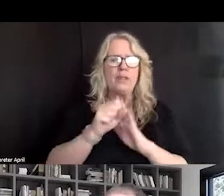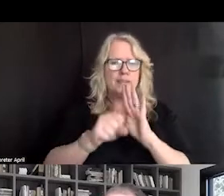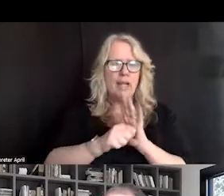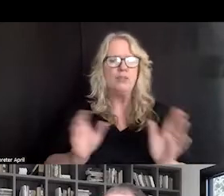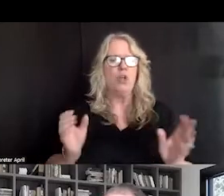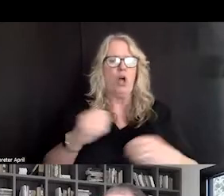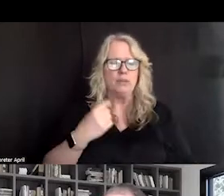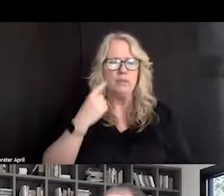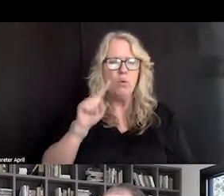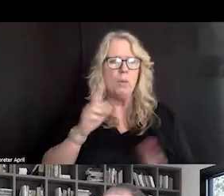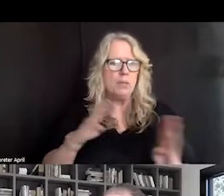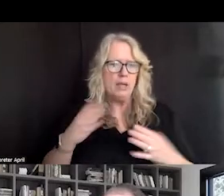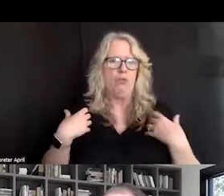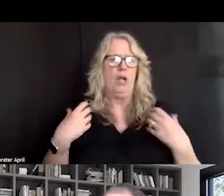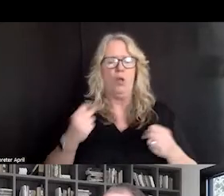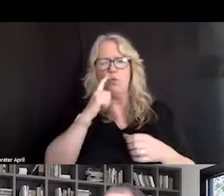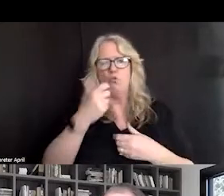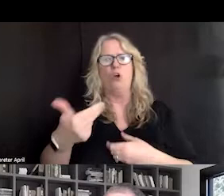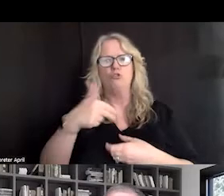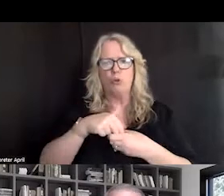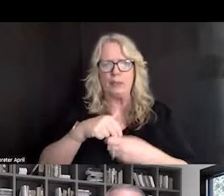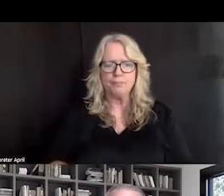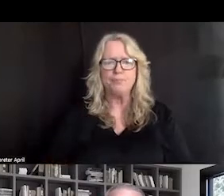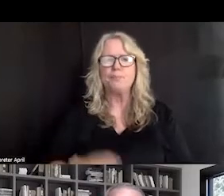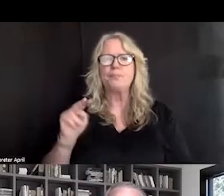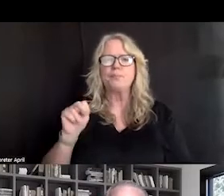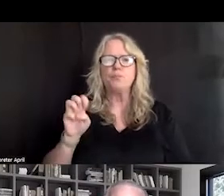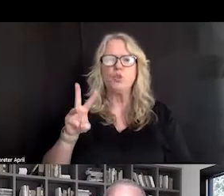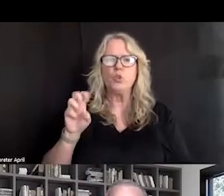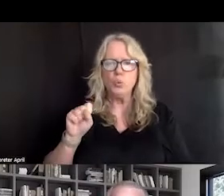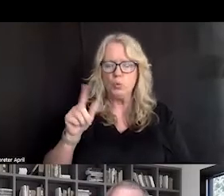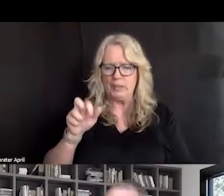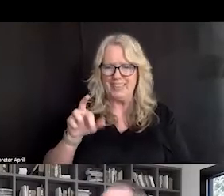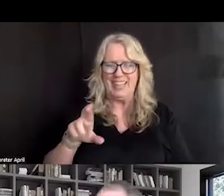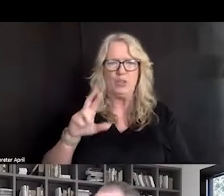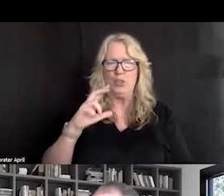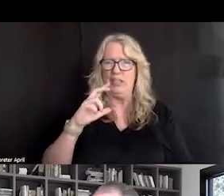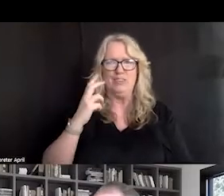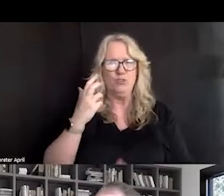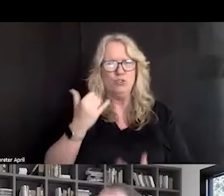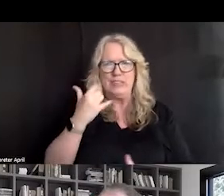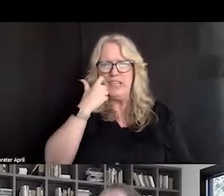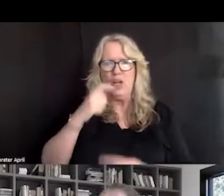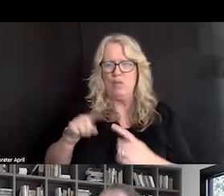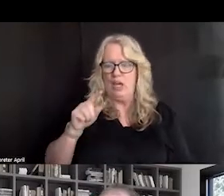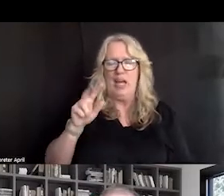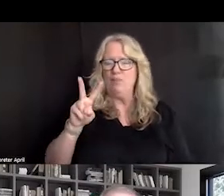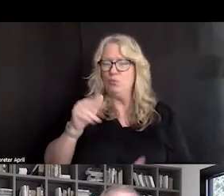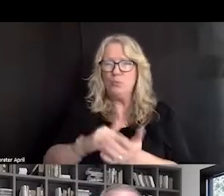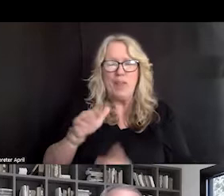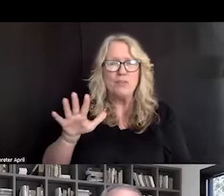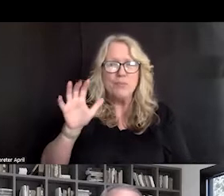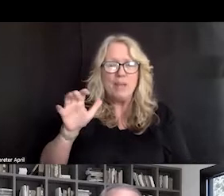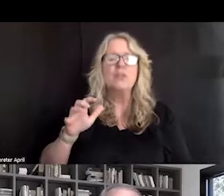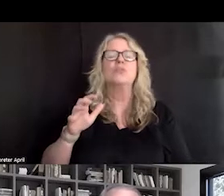of behavioral health joining us. Our newsletter is just on the cusp of breaking 2,500. So